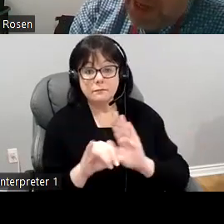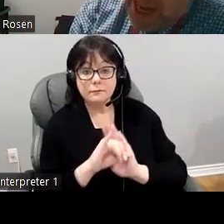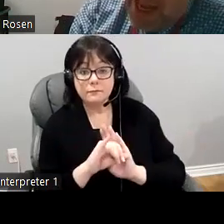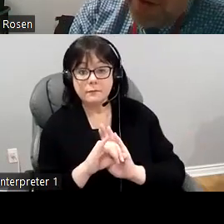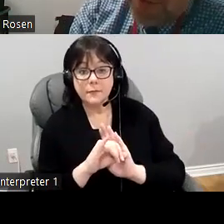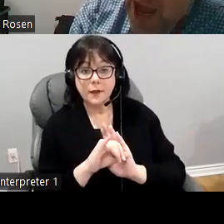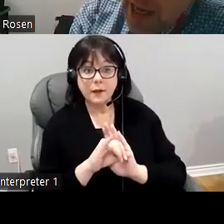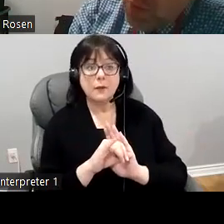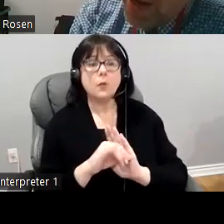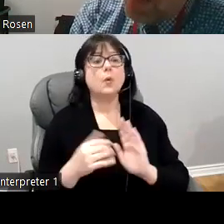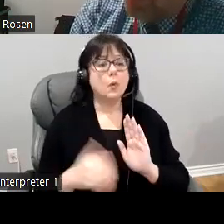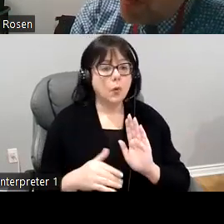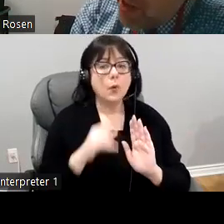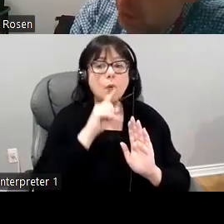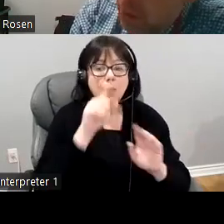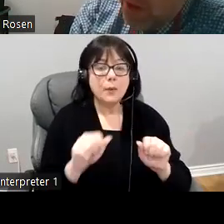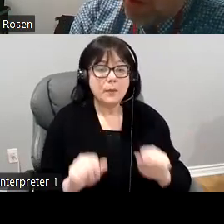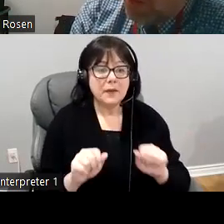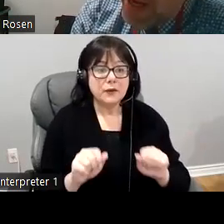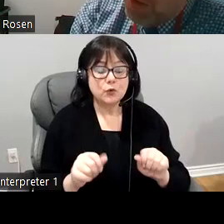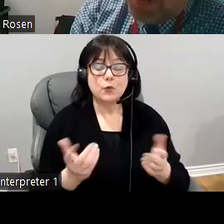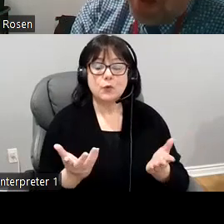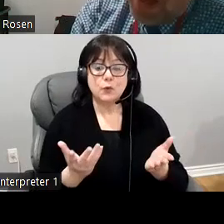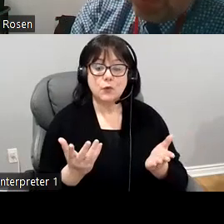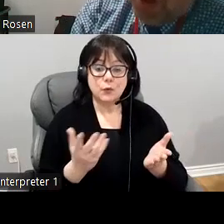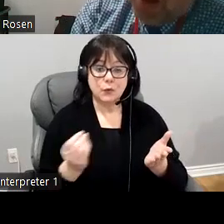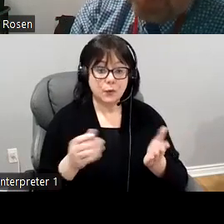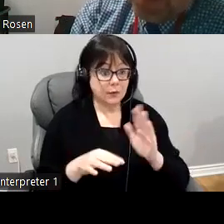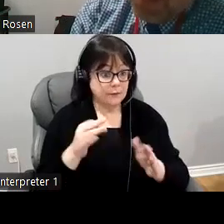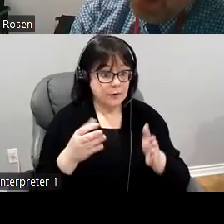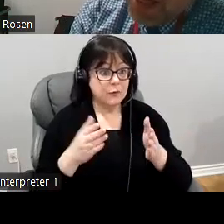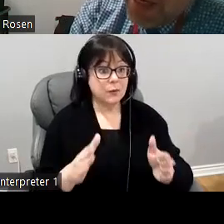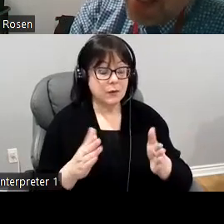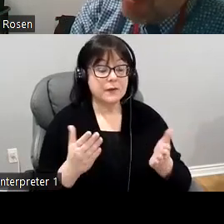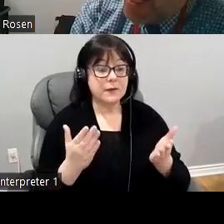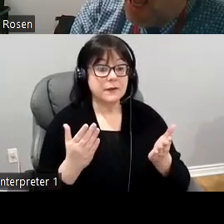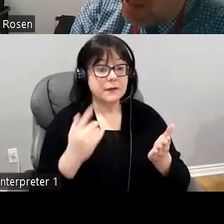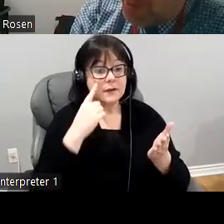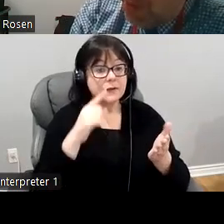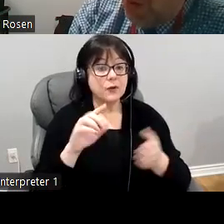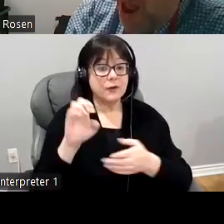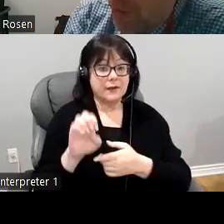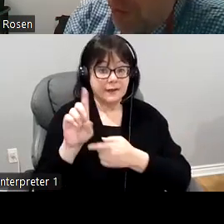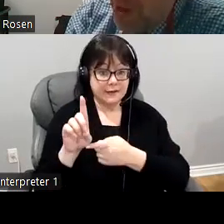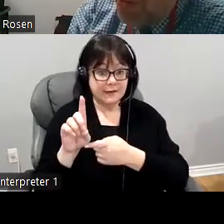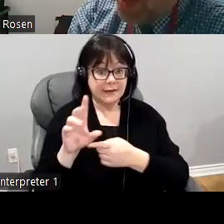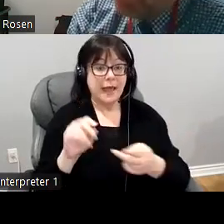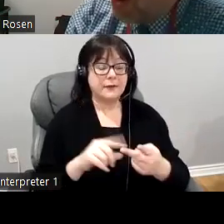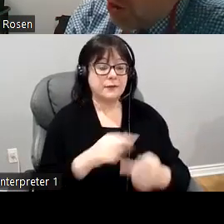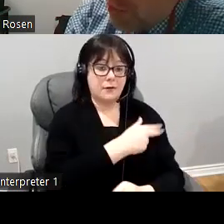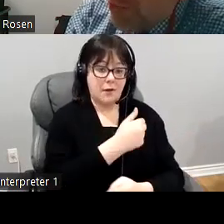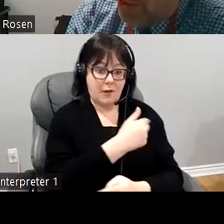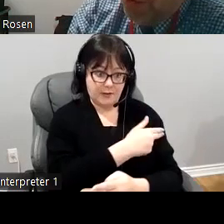potential and find a way to fulfill the real potential of the ED and hospital, or rather